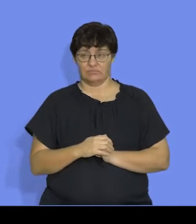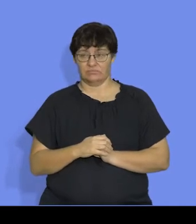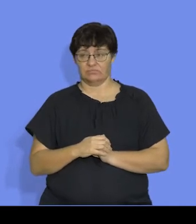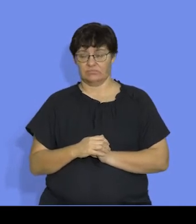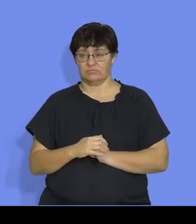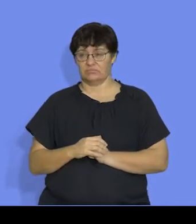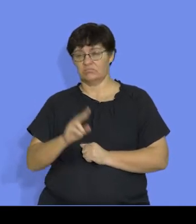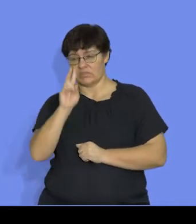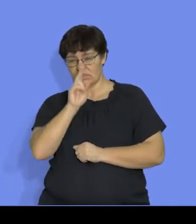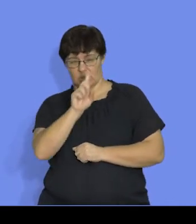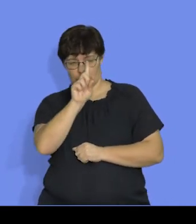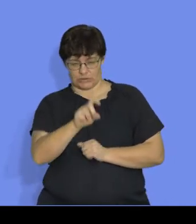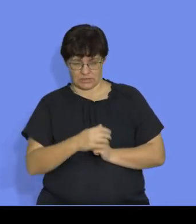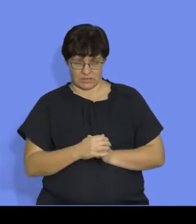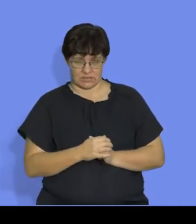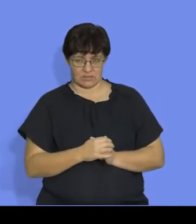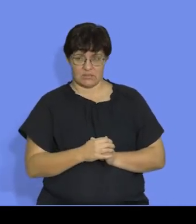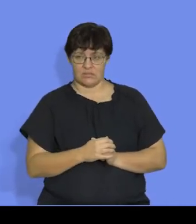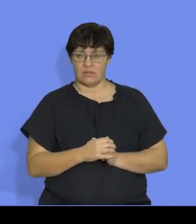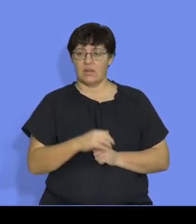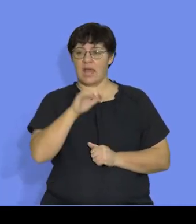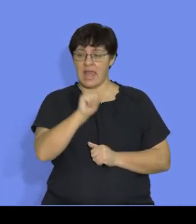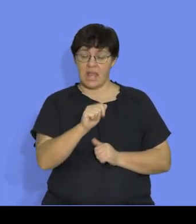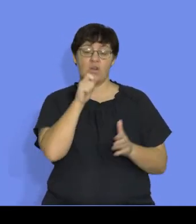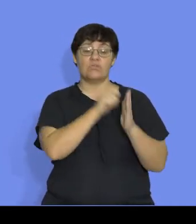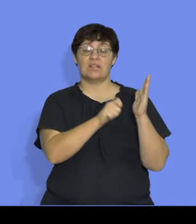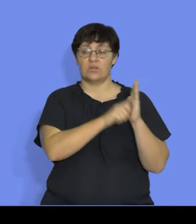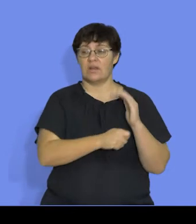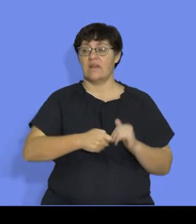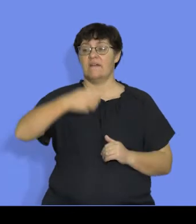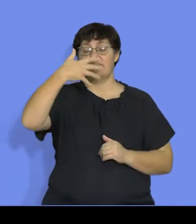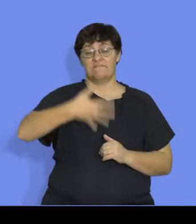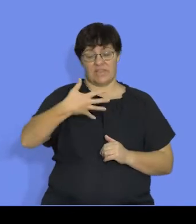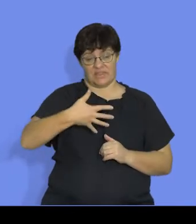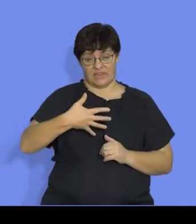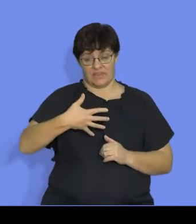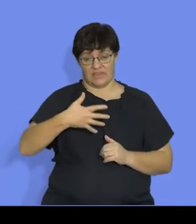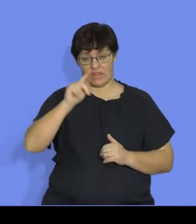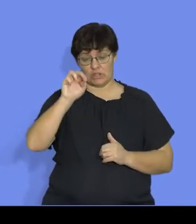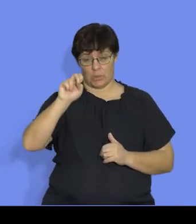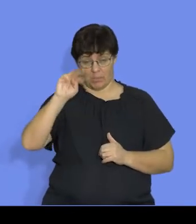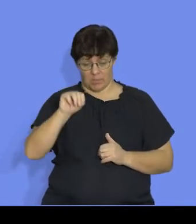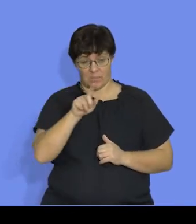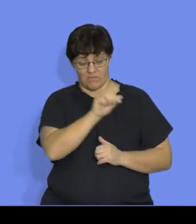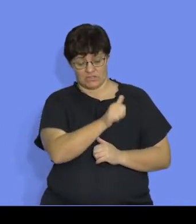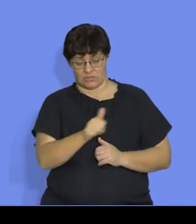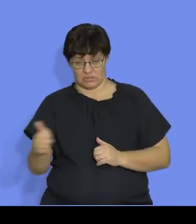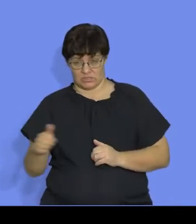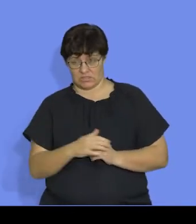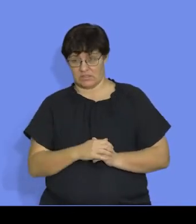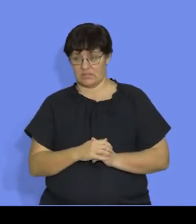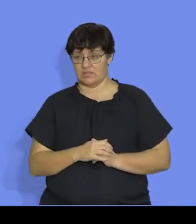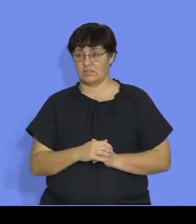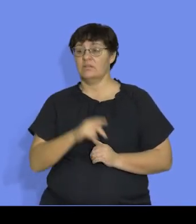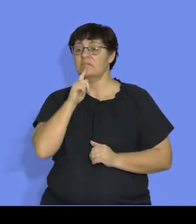the questions. So A has asked me to write down the fifth term of the sequence. B is asking